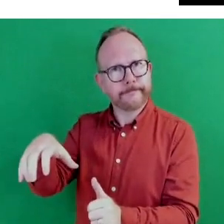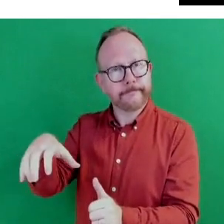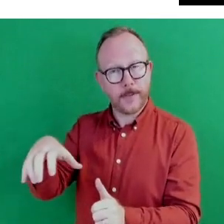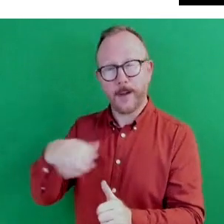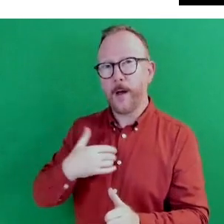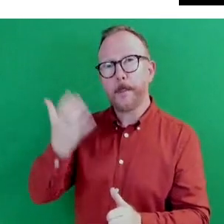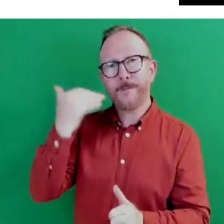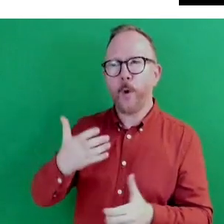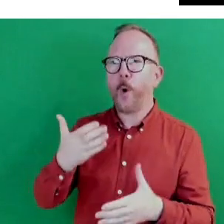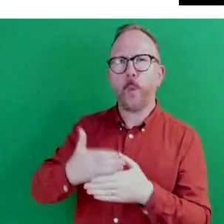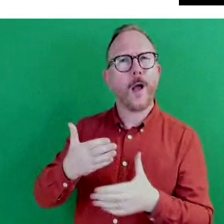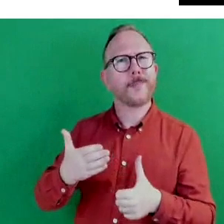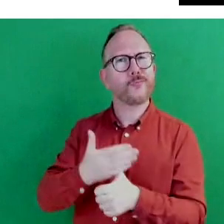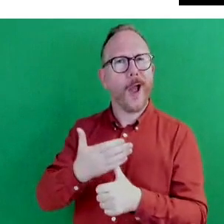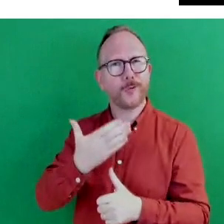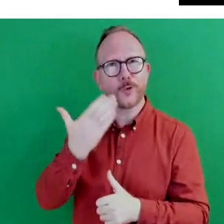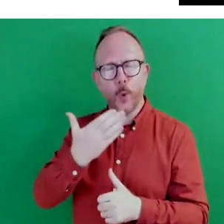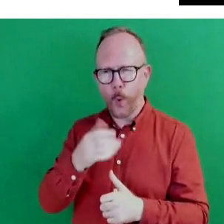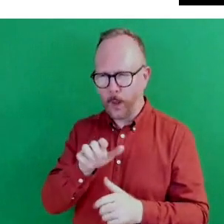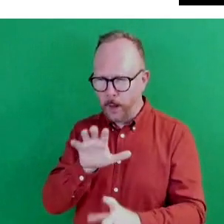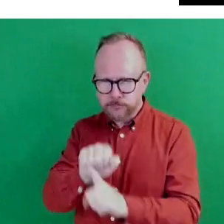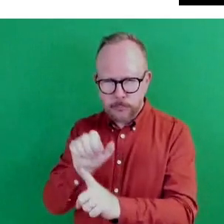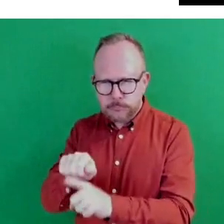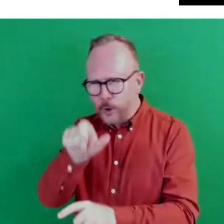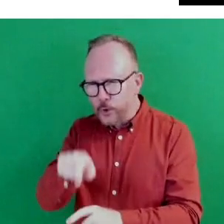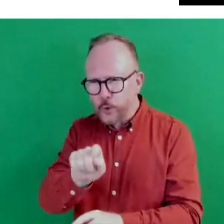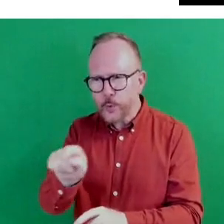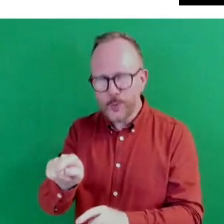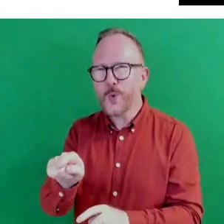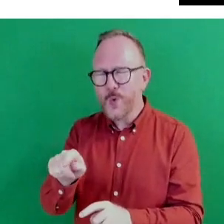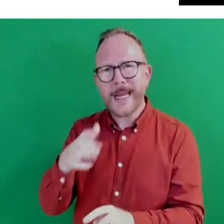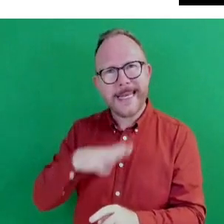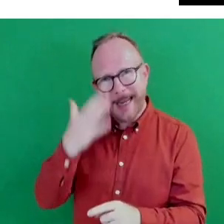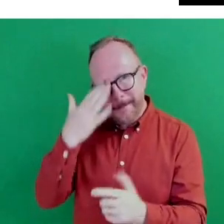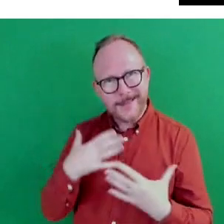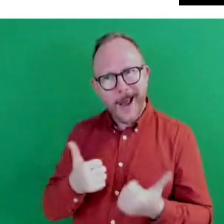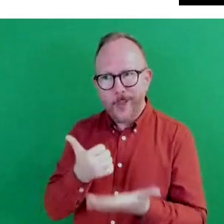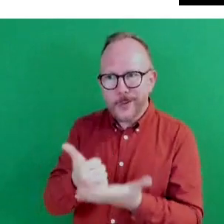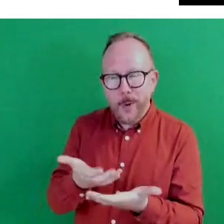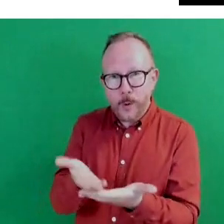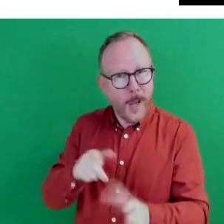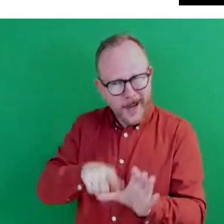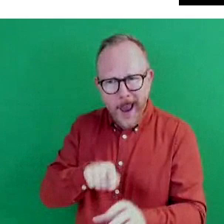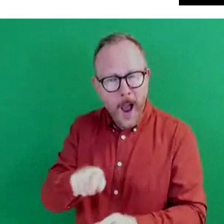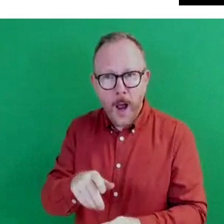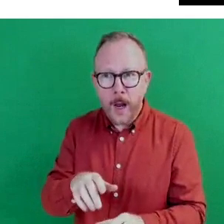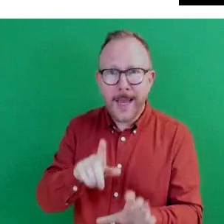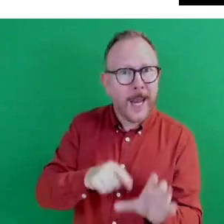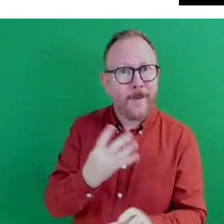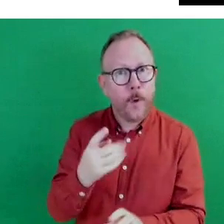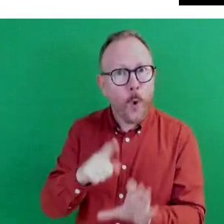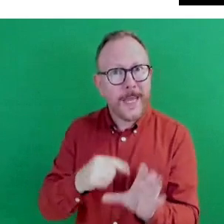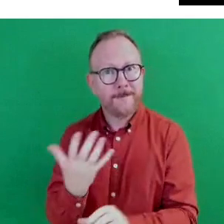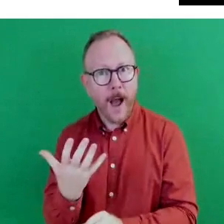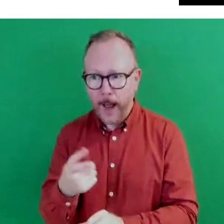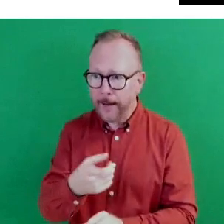I could see students who really did need that mental health support, even at that young age of like year 4, year 5. And I feel like